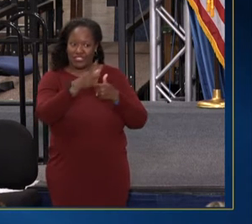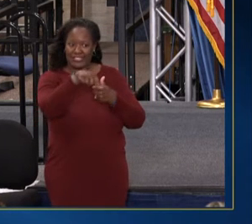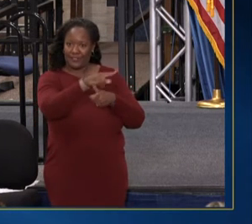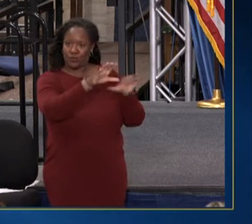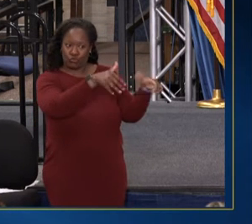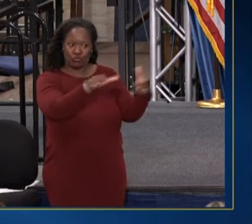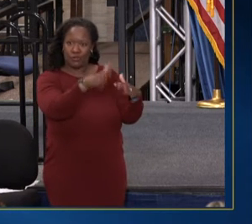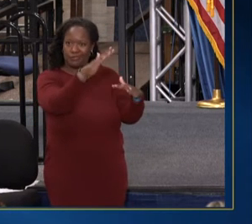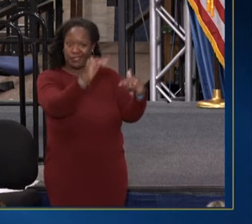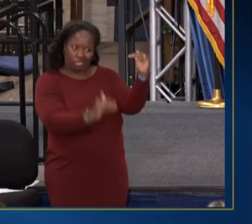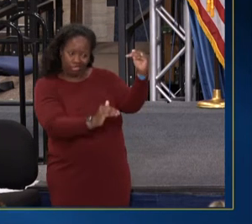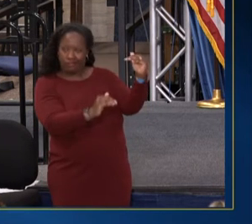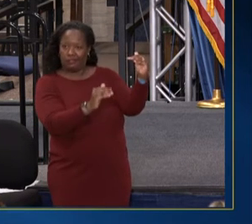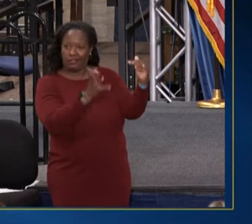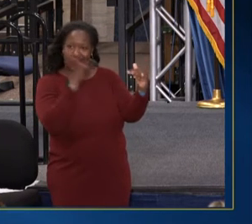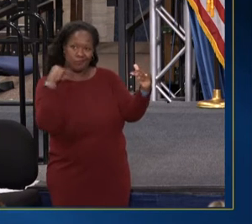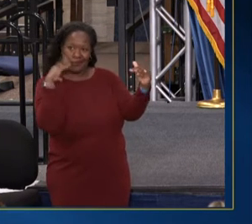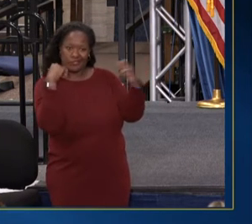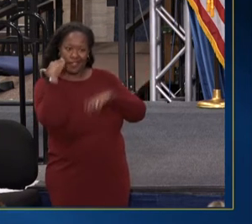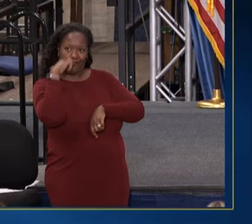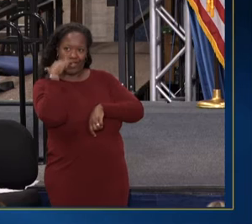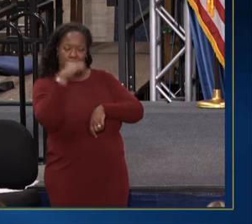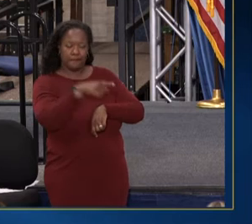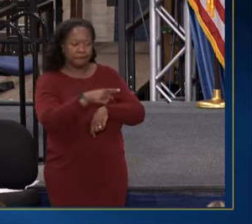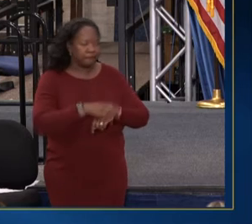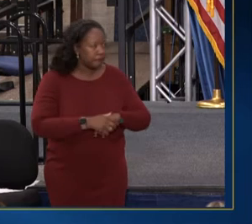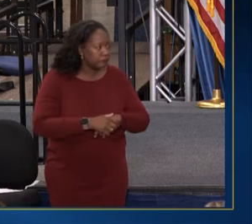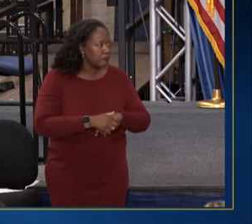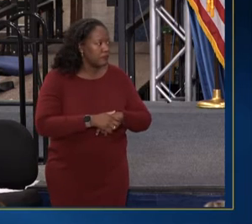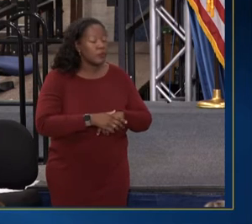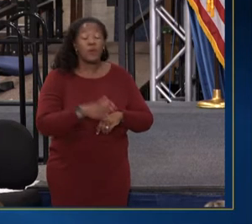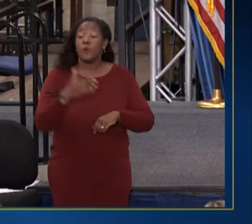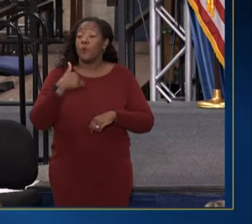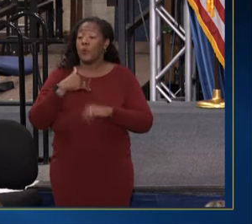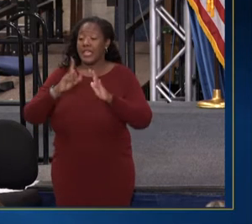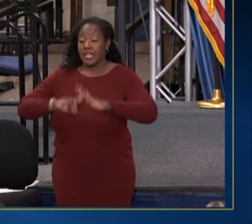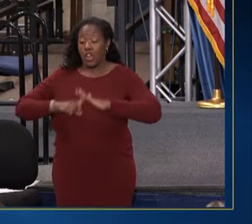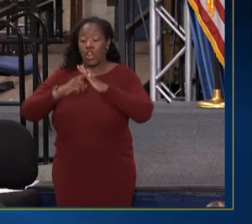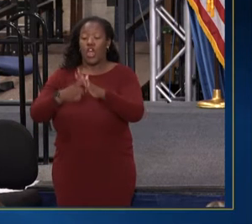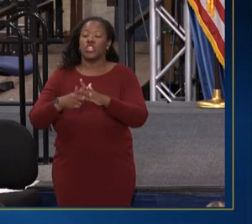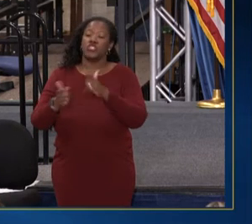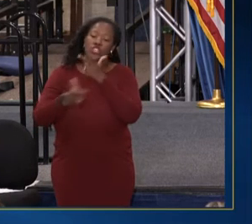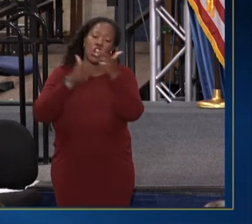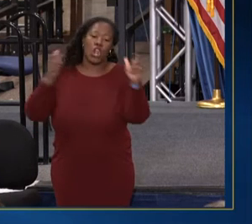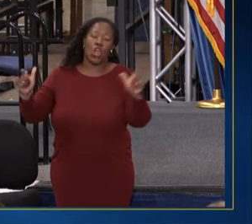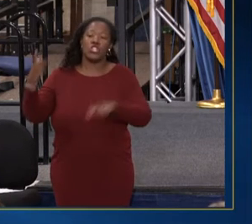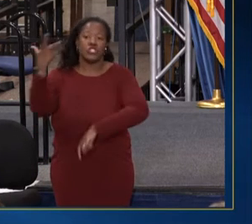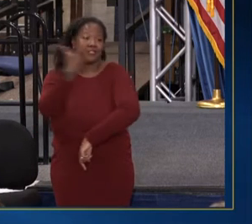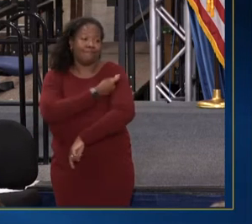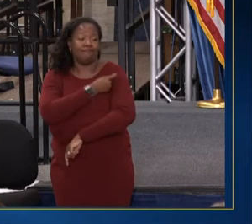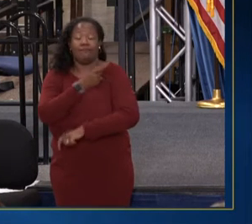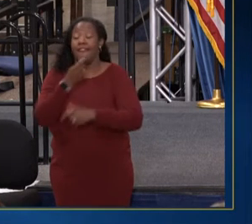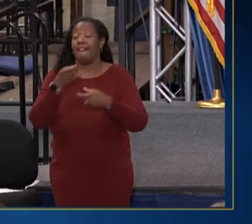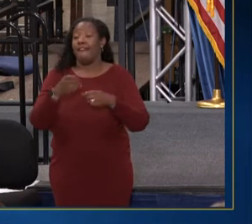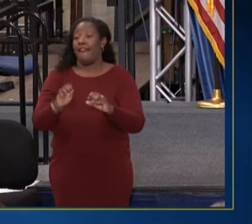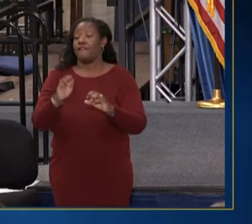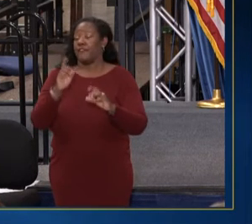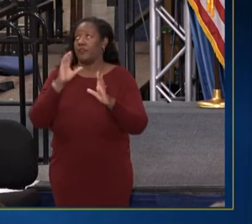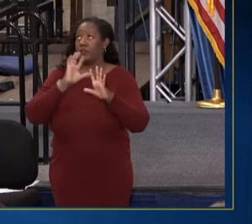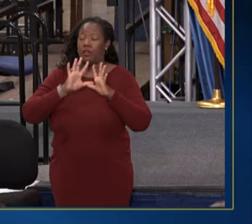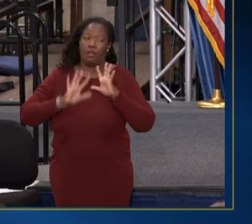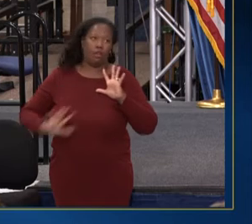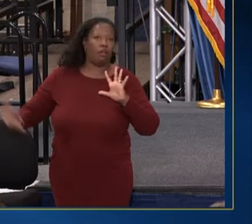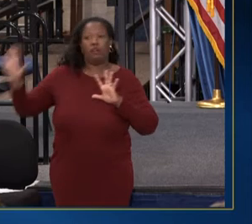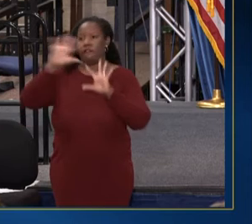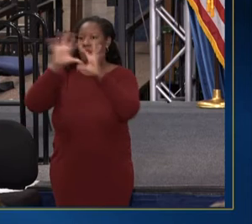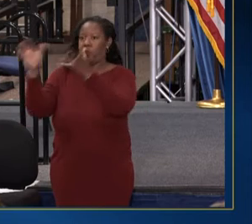So, speaking of challenges, we have launched the largest vaccine effort in the world for Mpox in the United States.